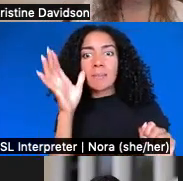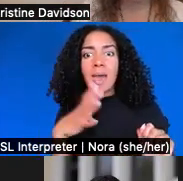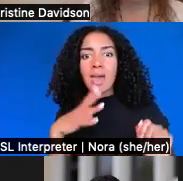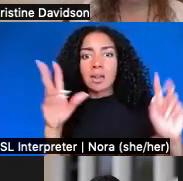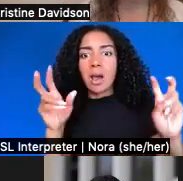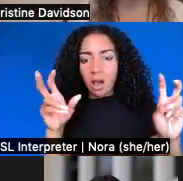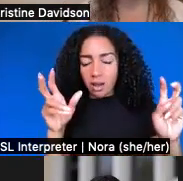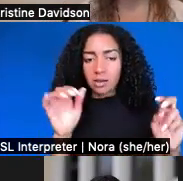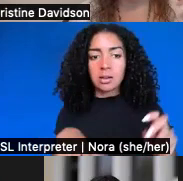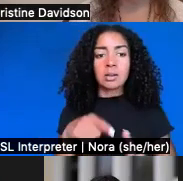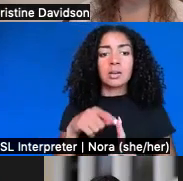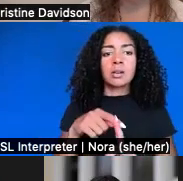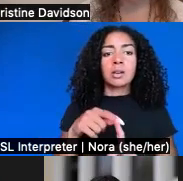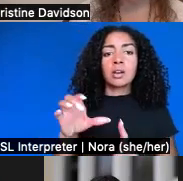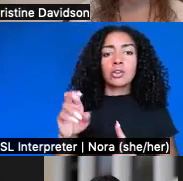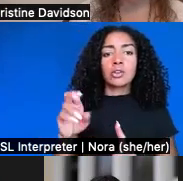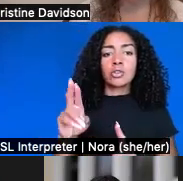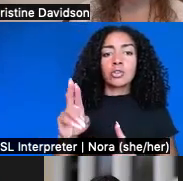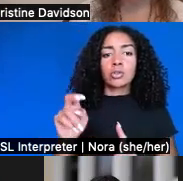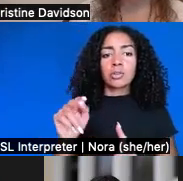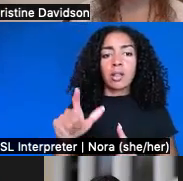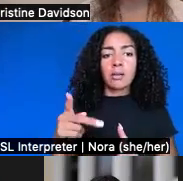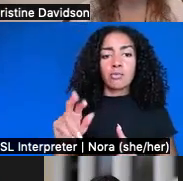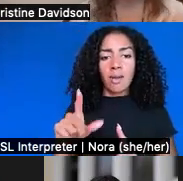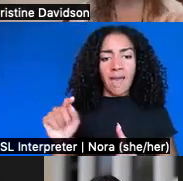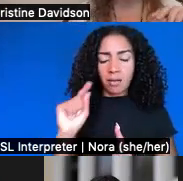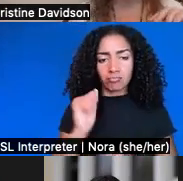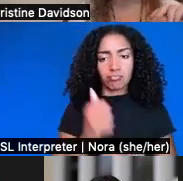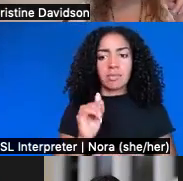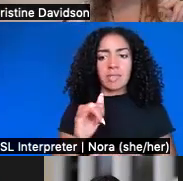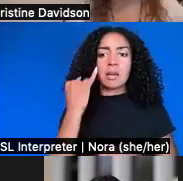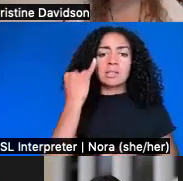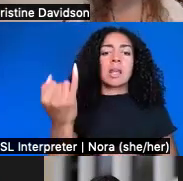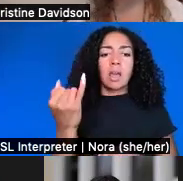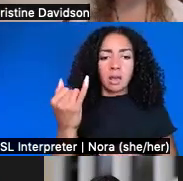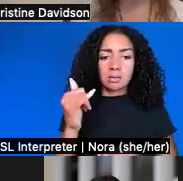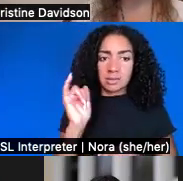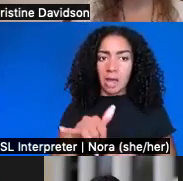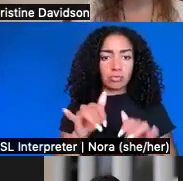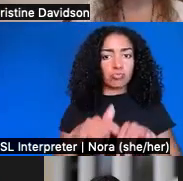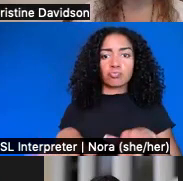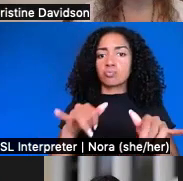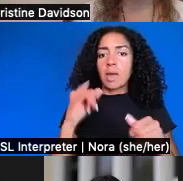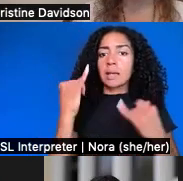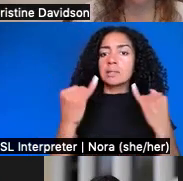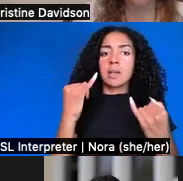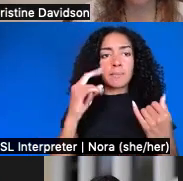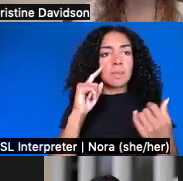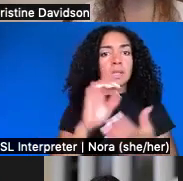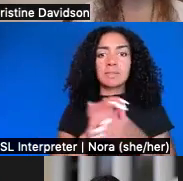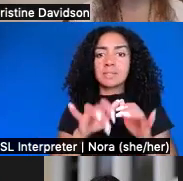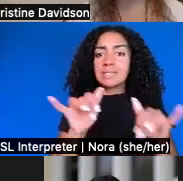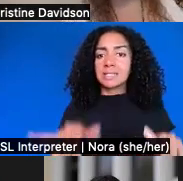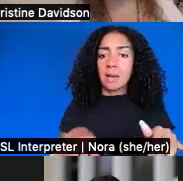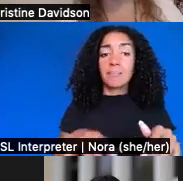Because that was the belief system. And you were talking earlier about that propaganda. So all of these things came with propaganda to make people afraid